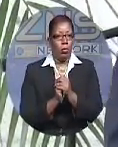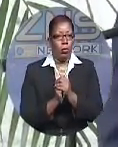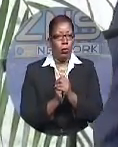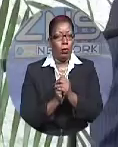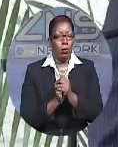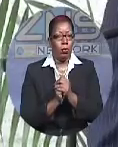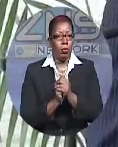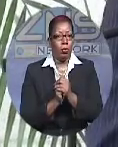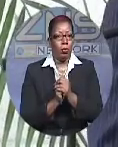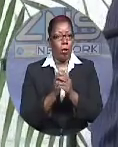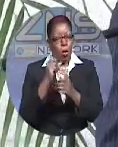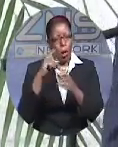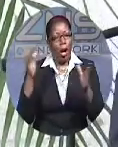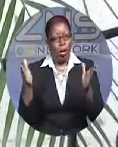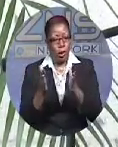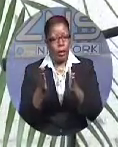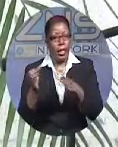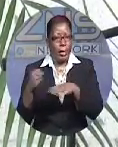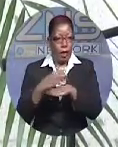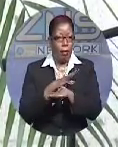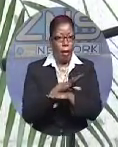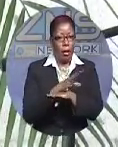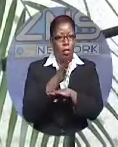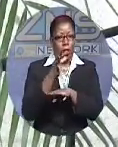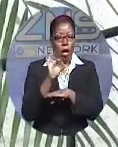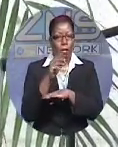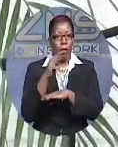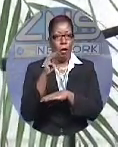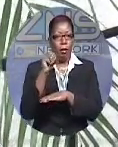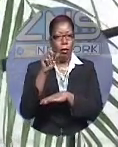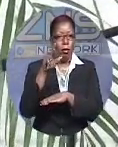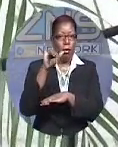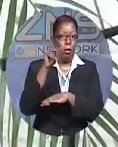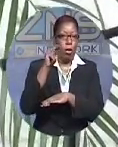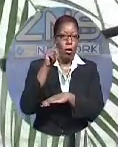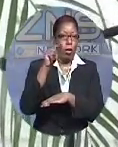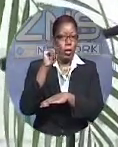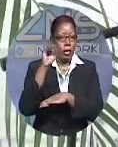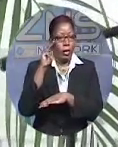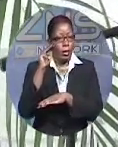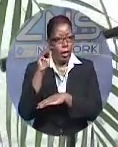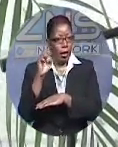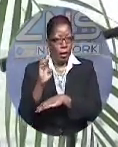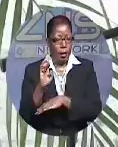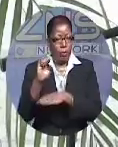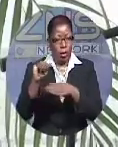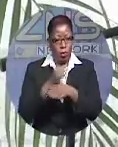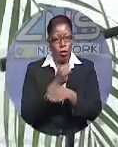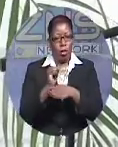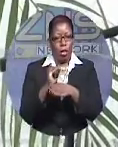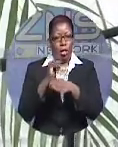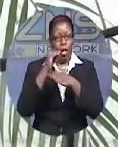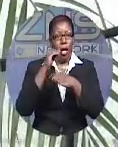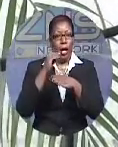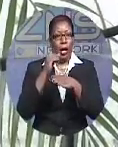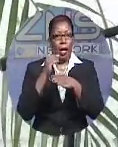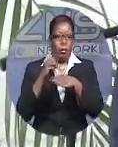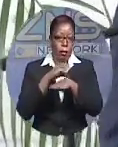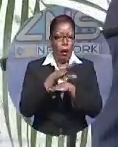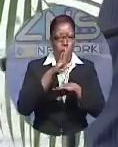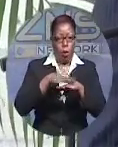how little the impact of the maritime industry is in the Bahamas on individual Bahamians,